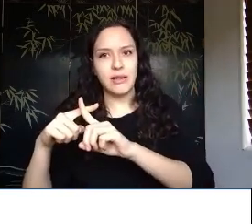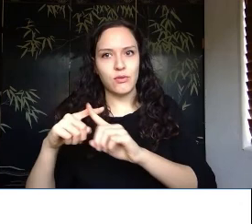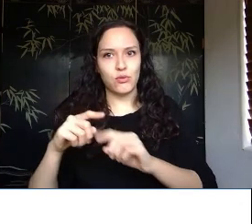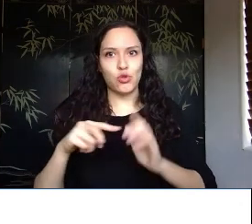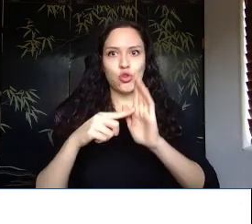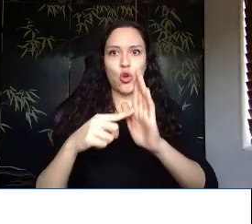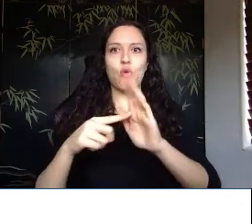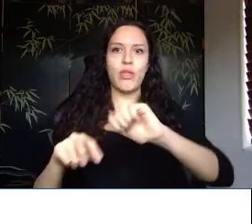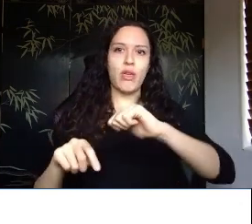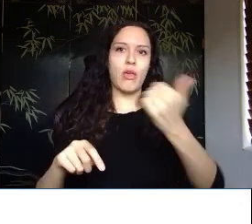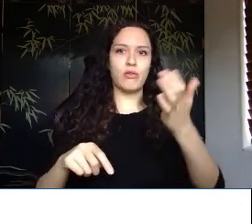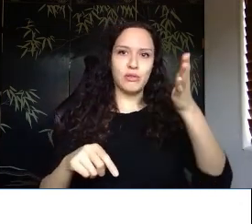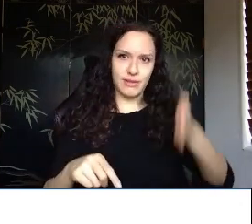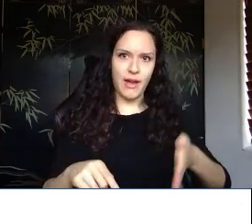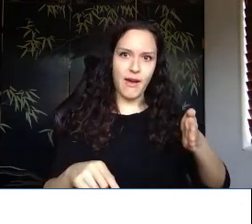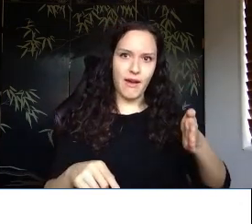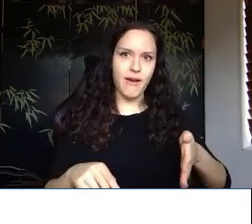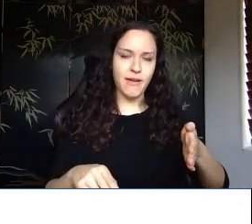Go ahead.